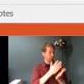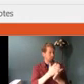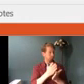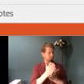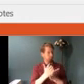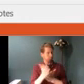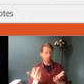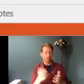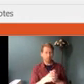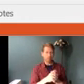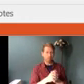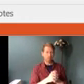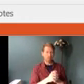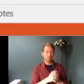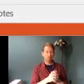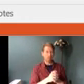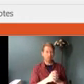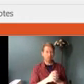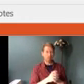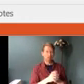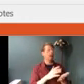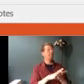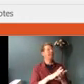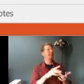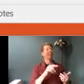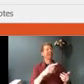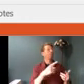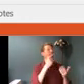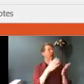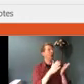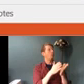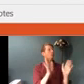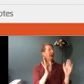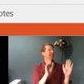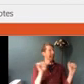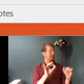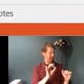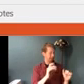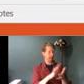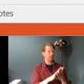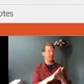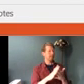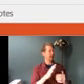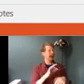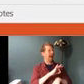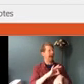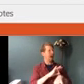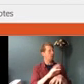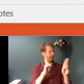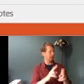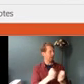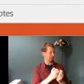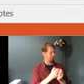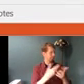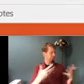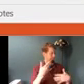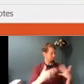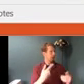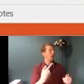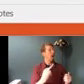so that cuts down on work hours in preparation and handling, and obviously a lot more